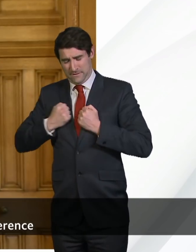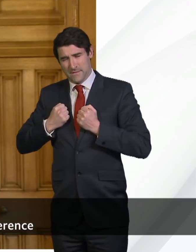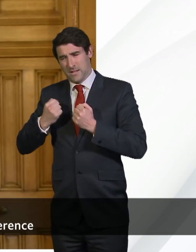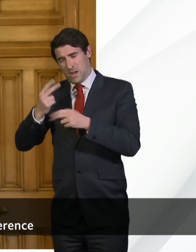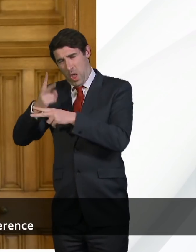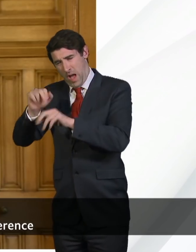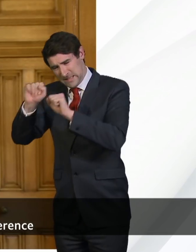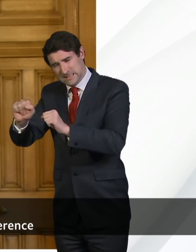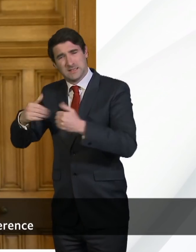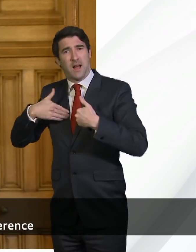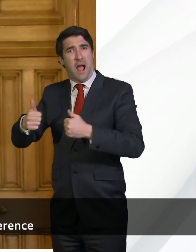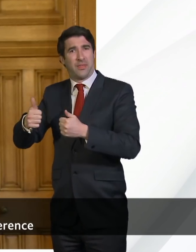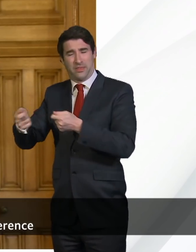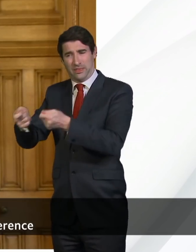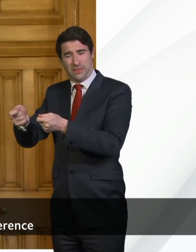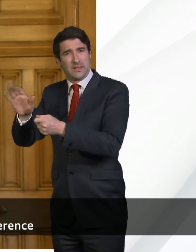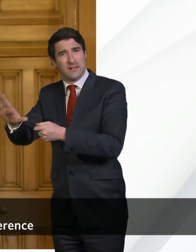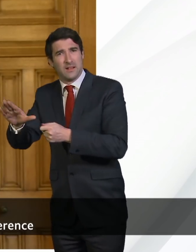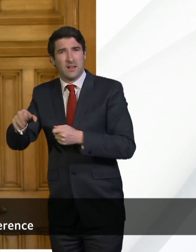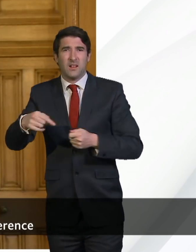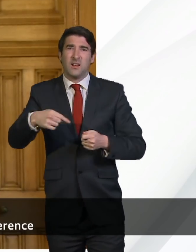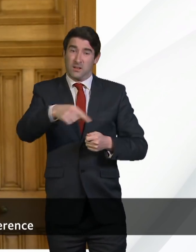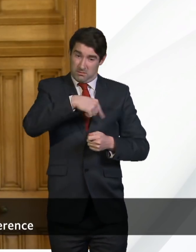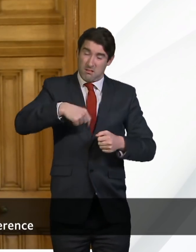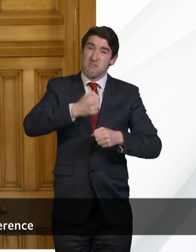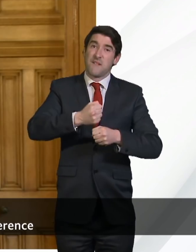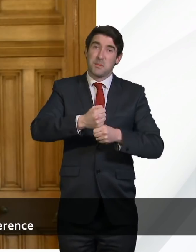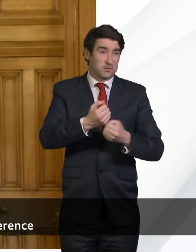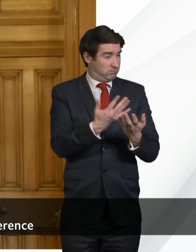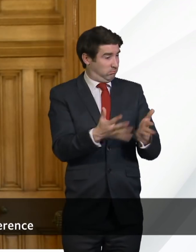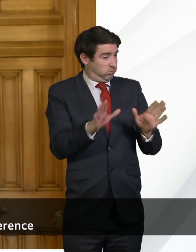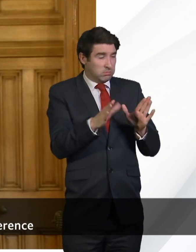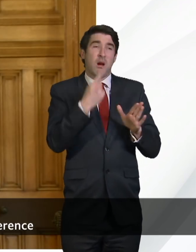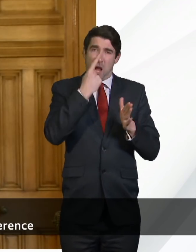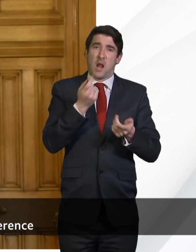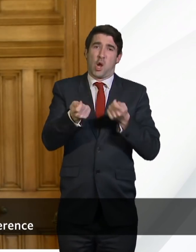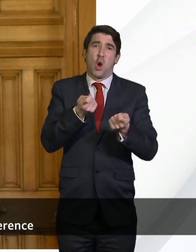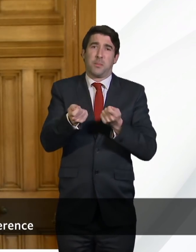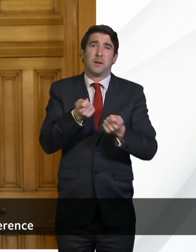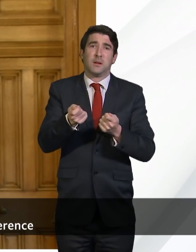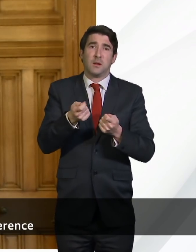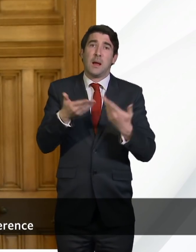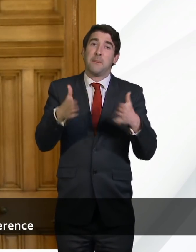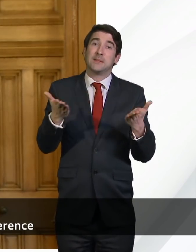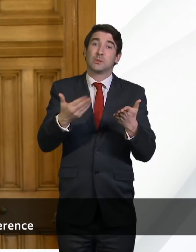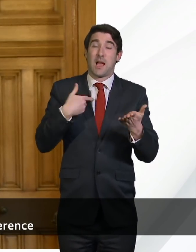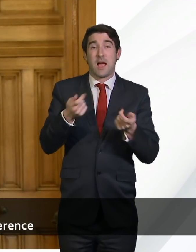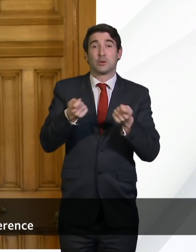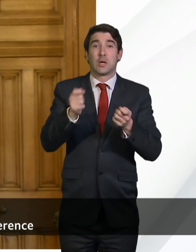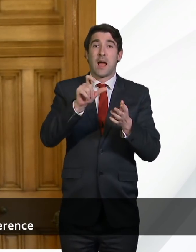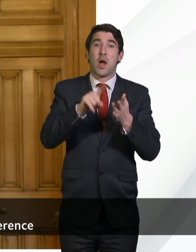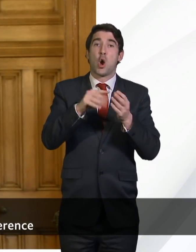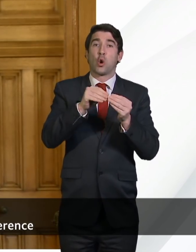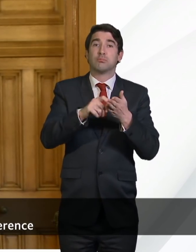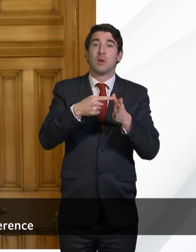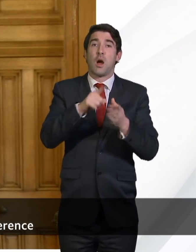COBRA meeting that I've just come from. We're pursuing all the different strands of our strategy to defeat the